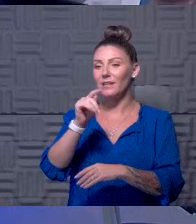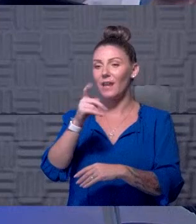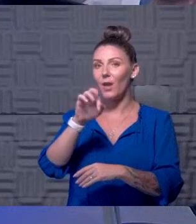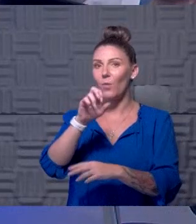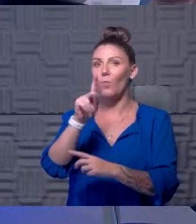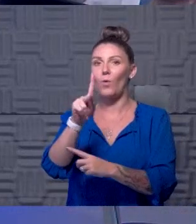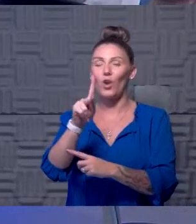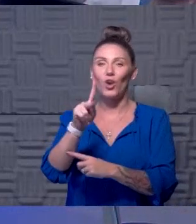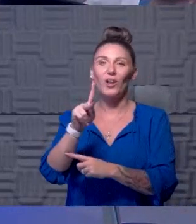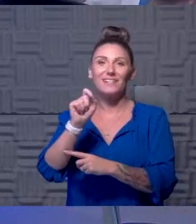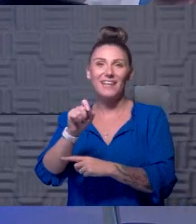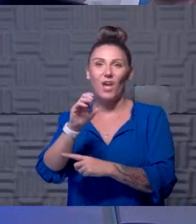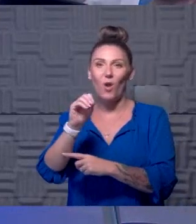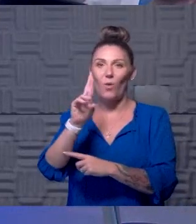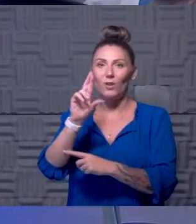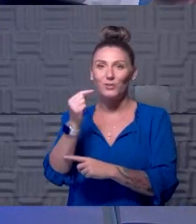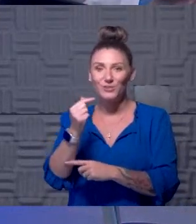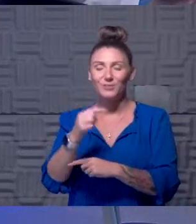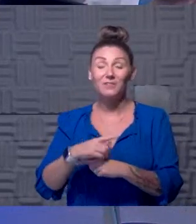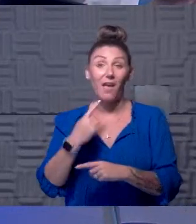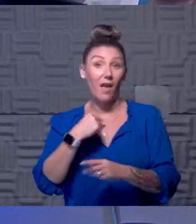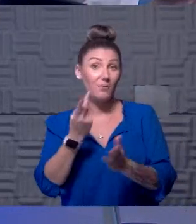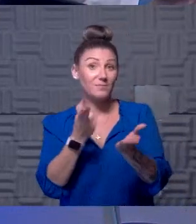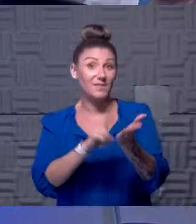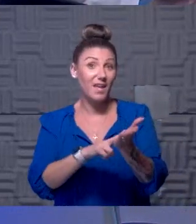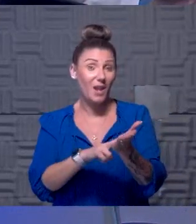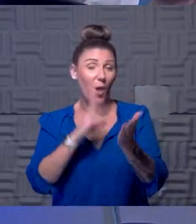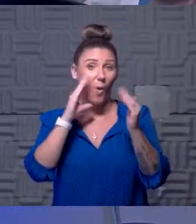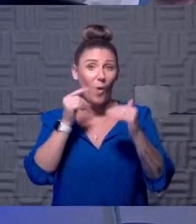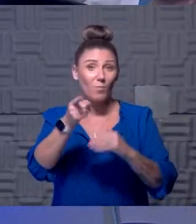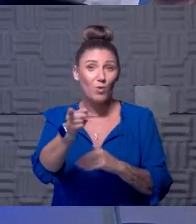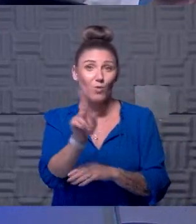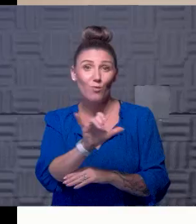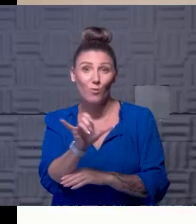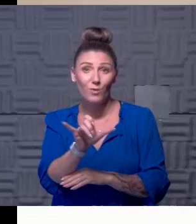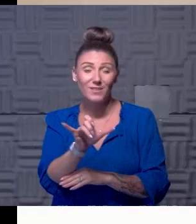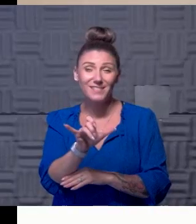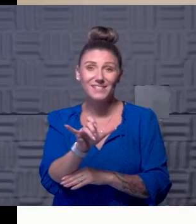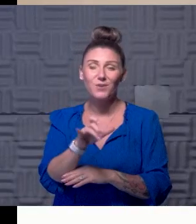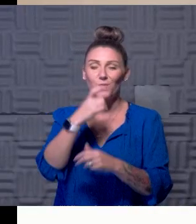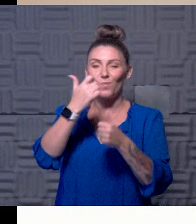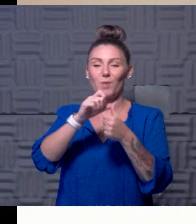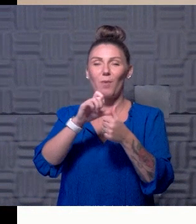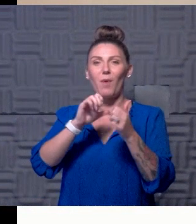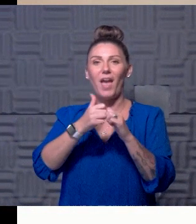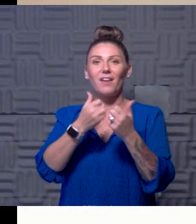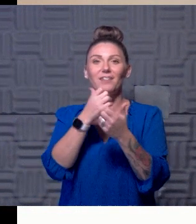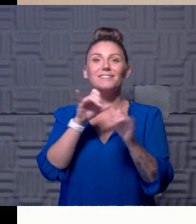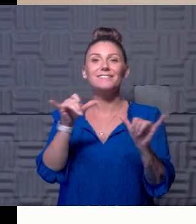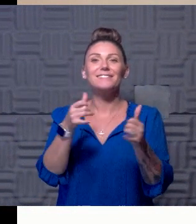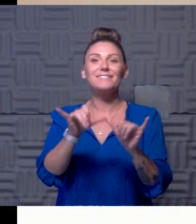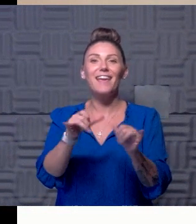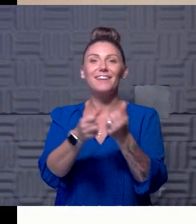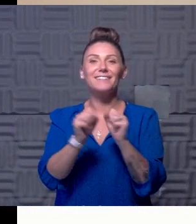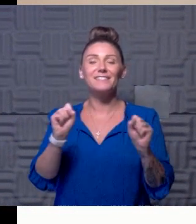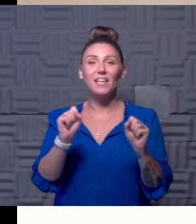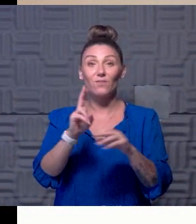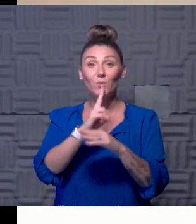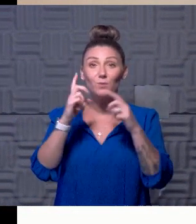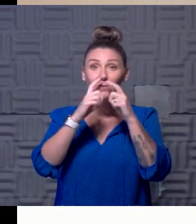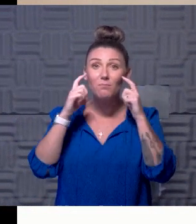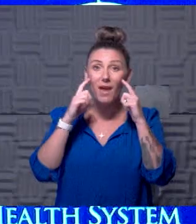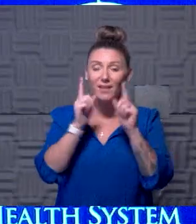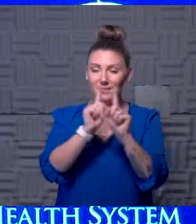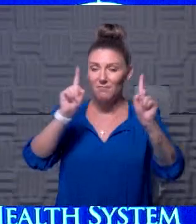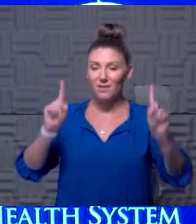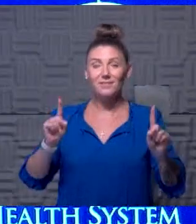coronaviruspreventionnetwork.org. All right. I'll be signing up. Hope you do too. In the meantime, remember how to stay safe. Wear your mask, keep